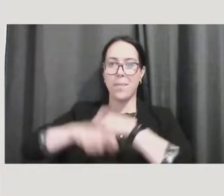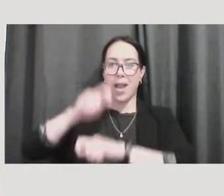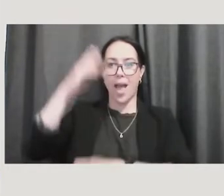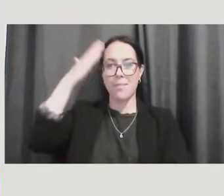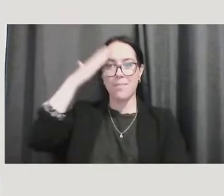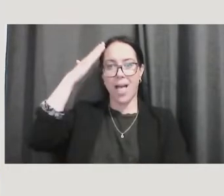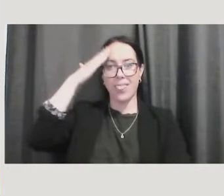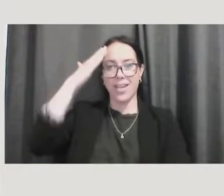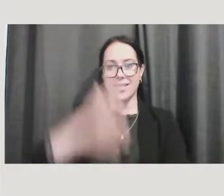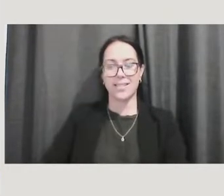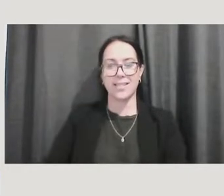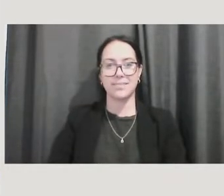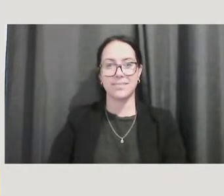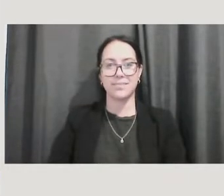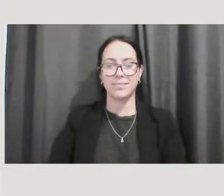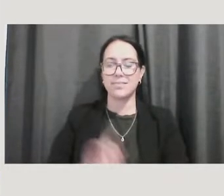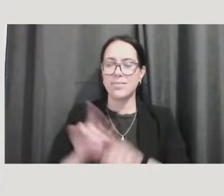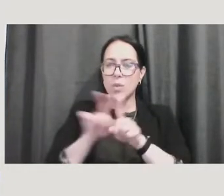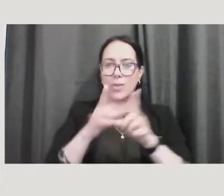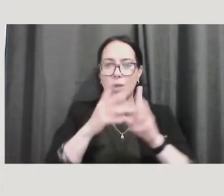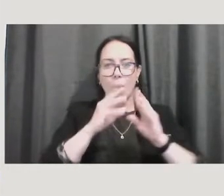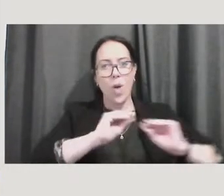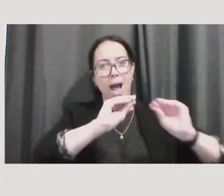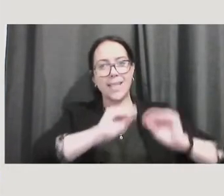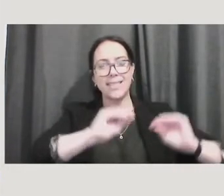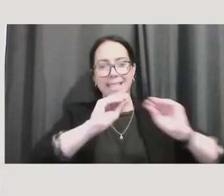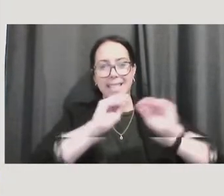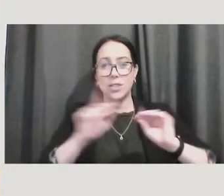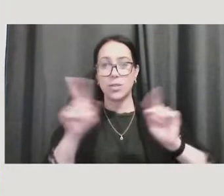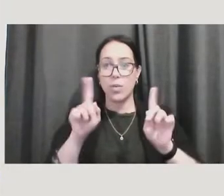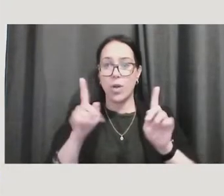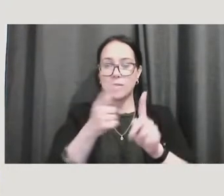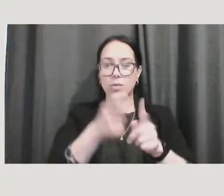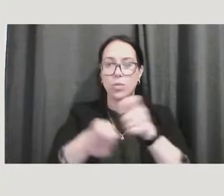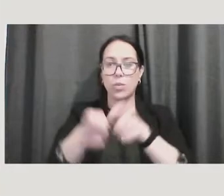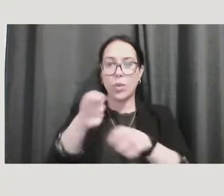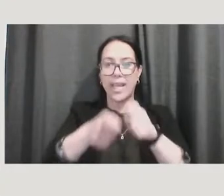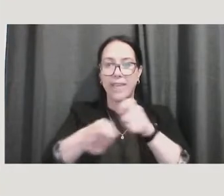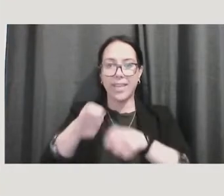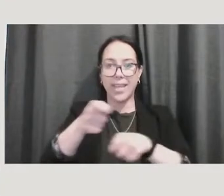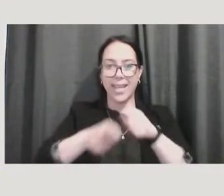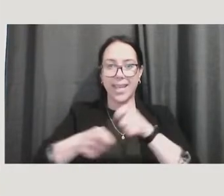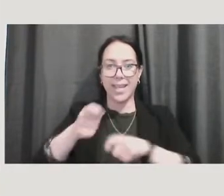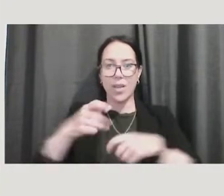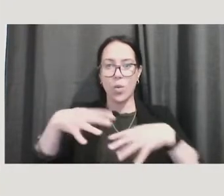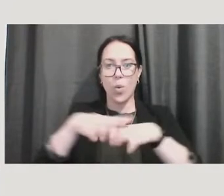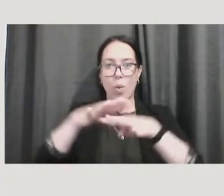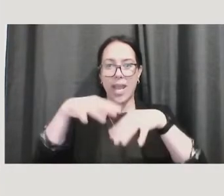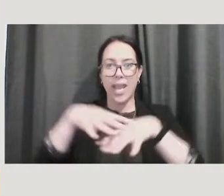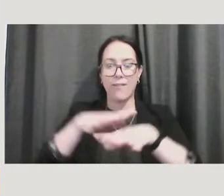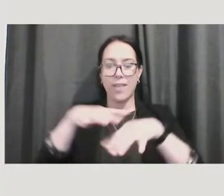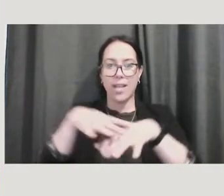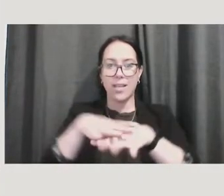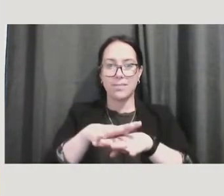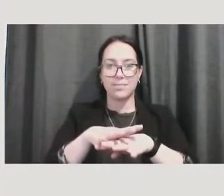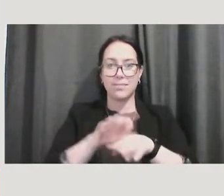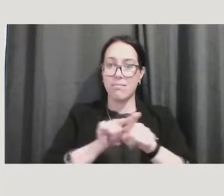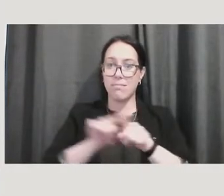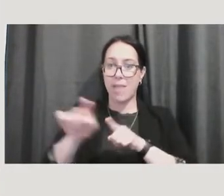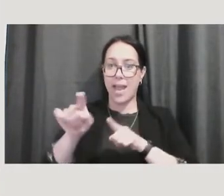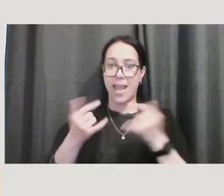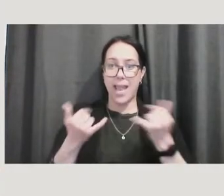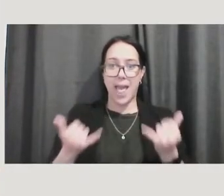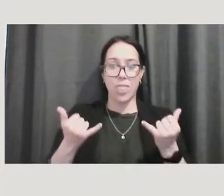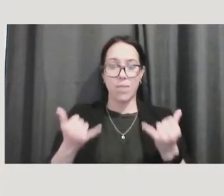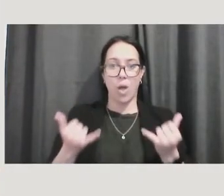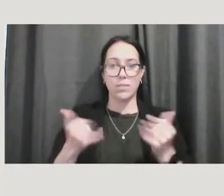and also we teach a lot of weaving but mainly at the moment we are